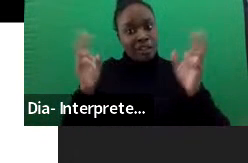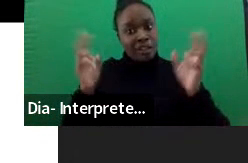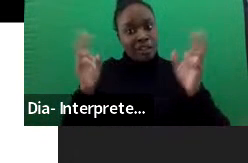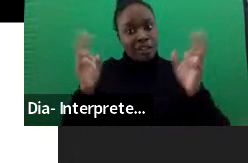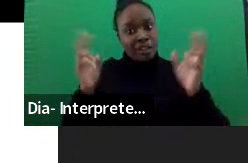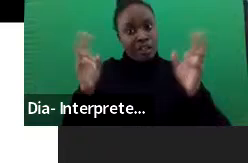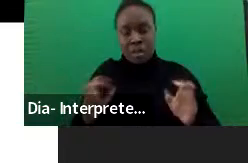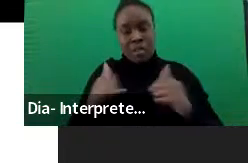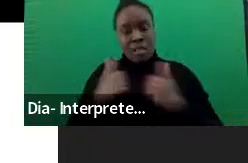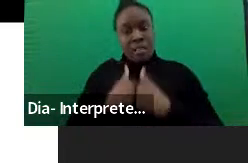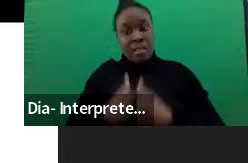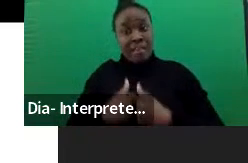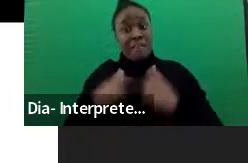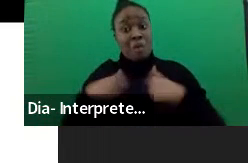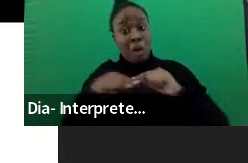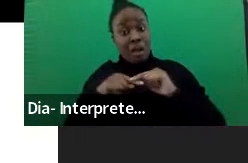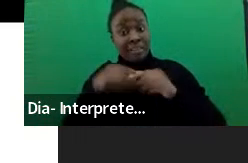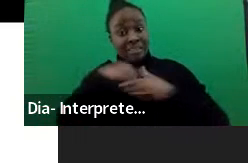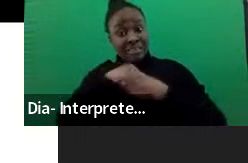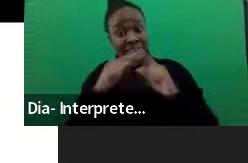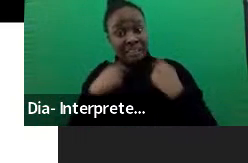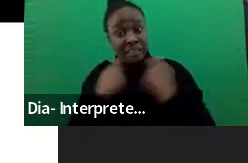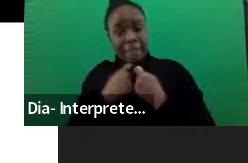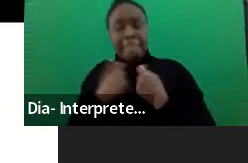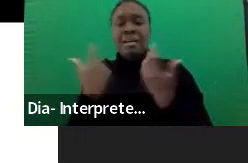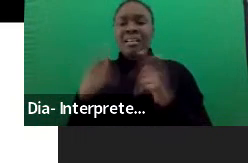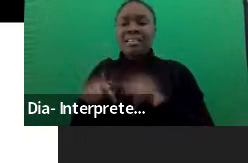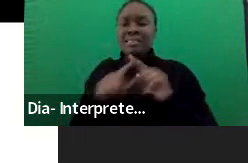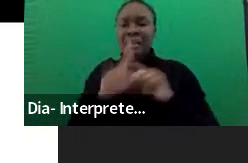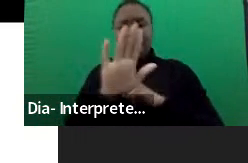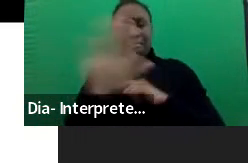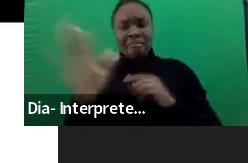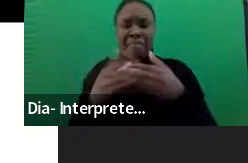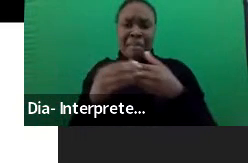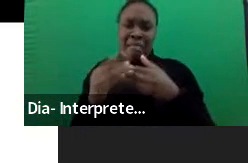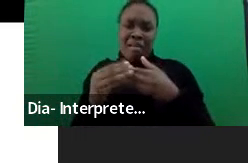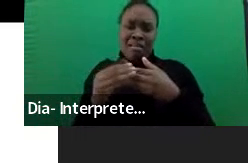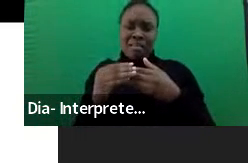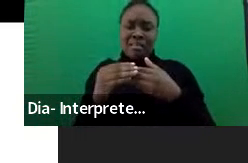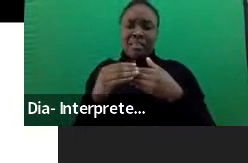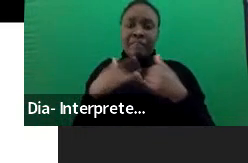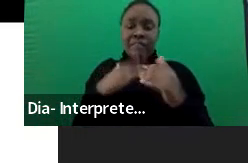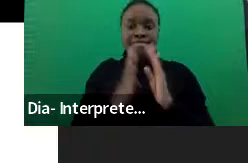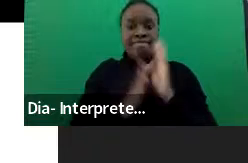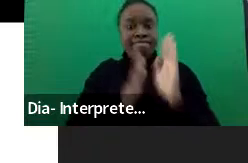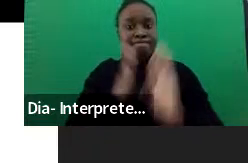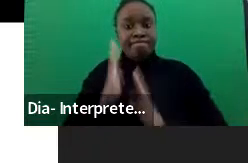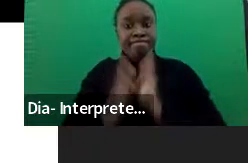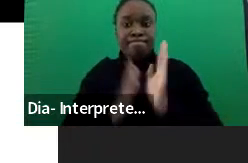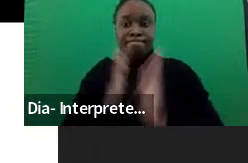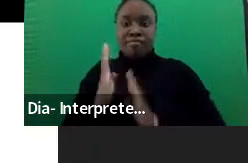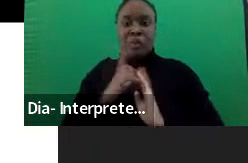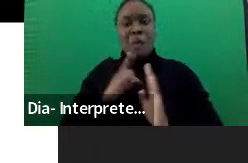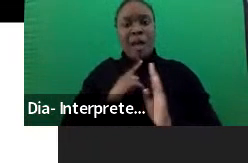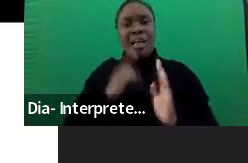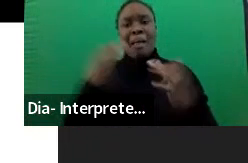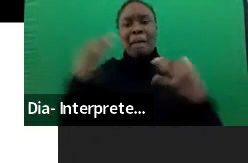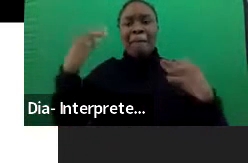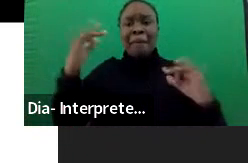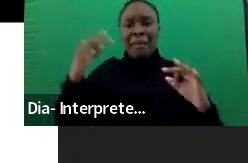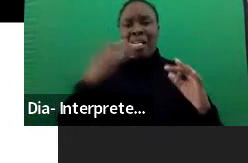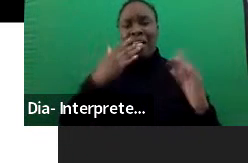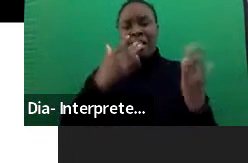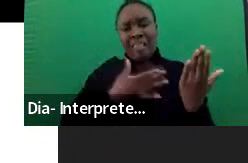us internally, as well as the traders. Because this manual process is littered